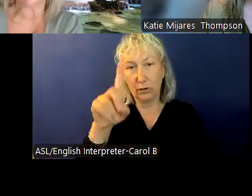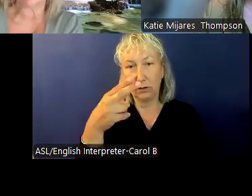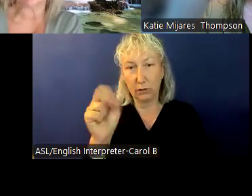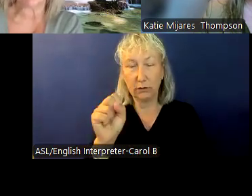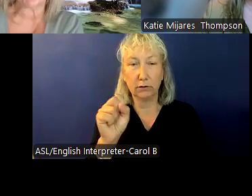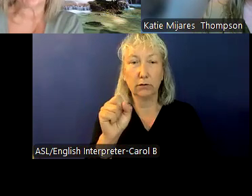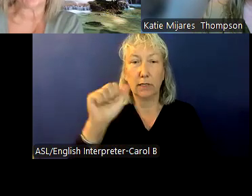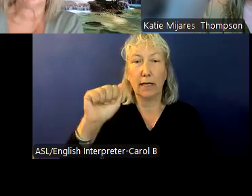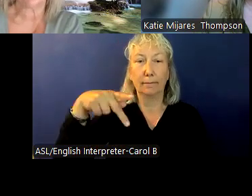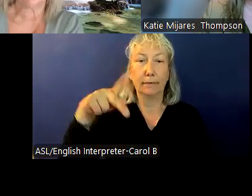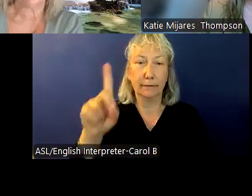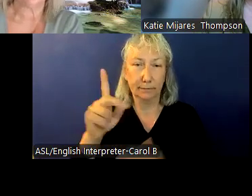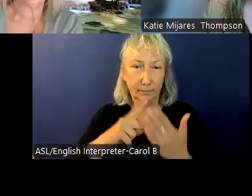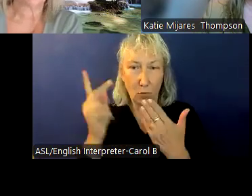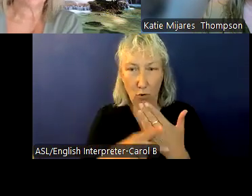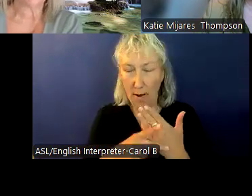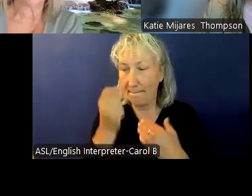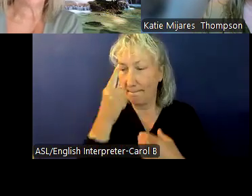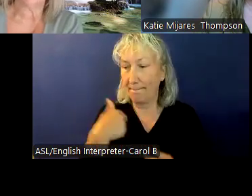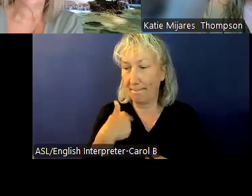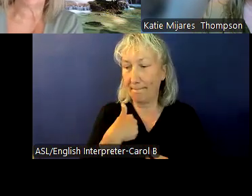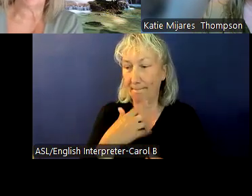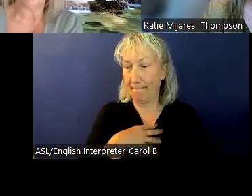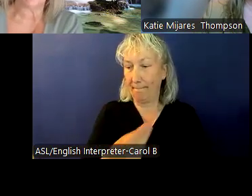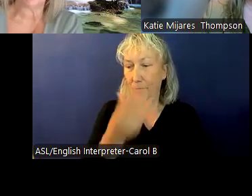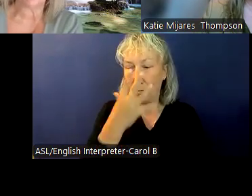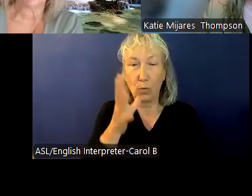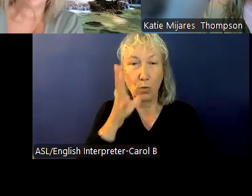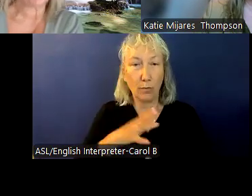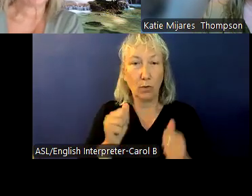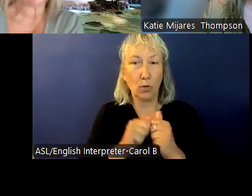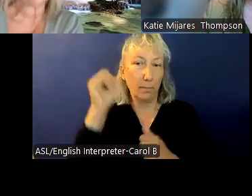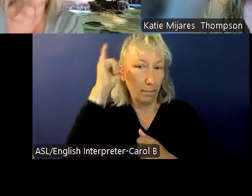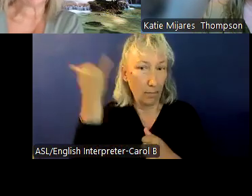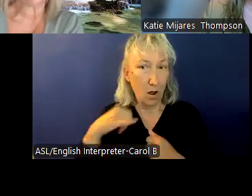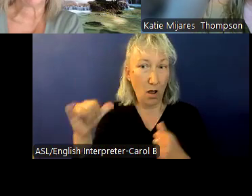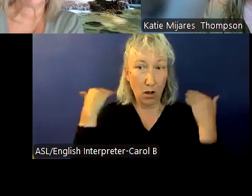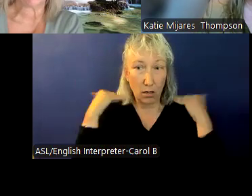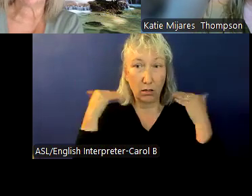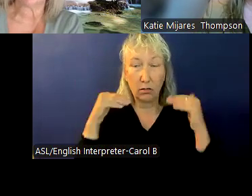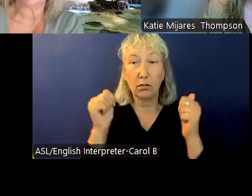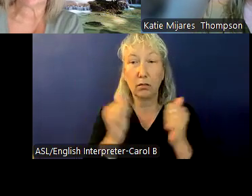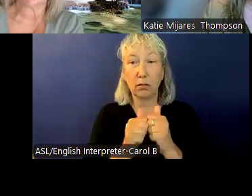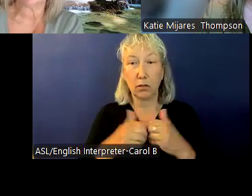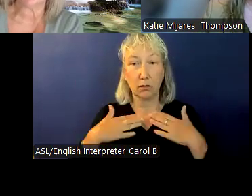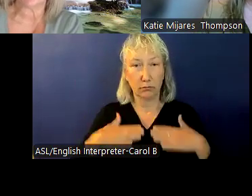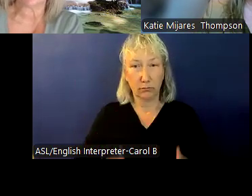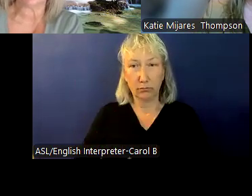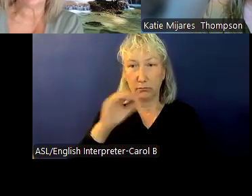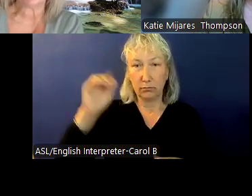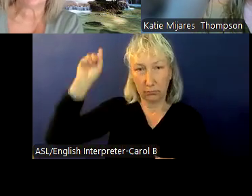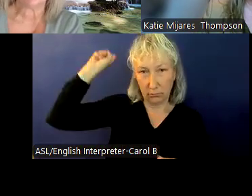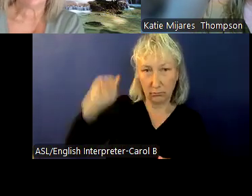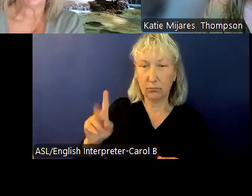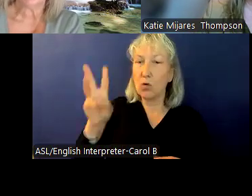People with Disabilities program. I'm a Caucasian woman with blonde hair. I'm wearing a tilt top today, and my background is a